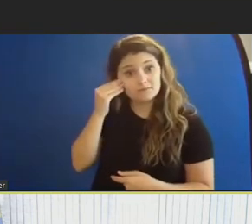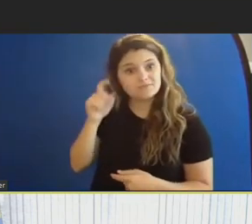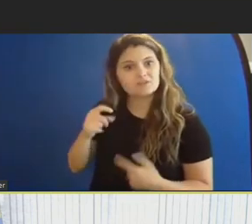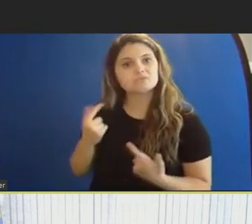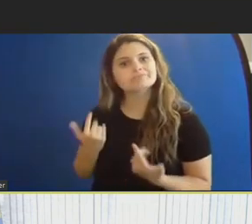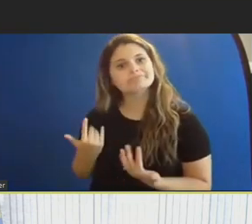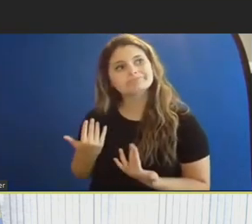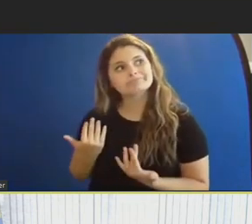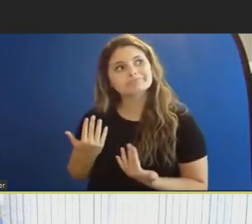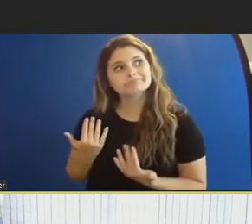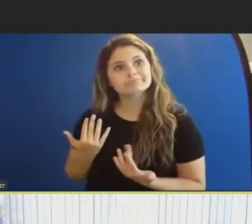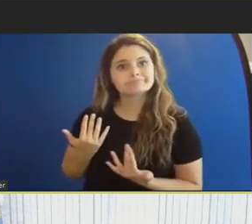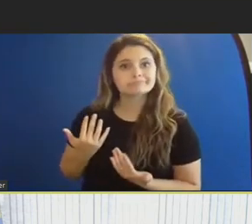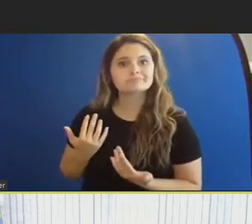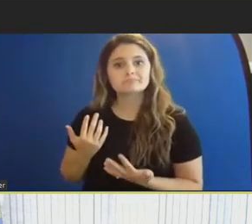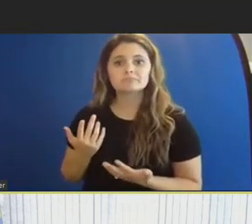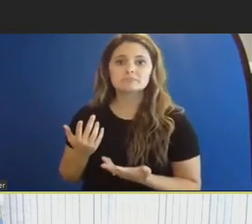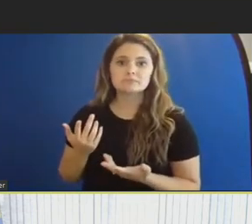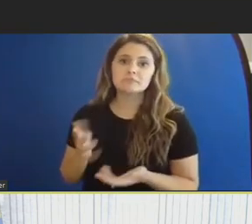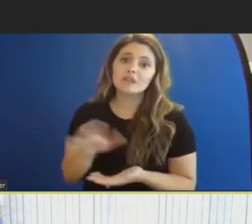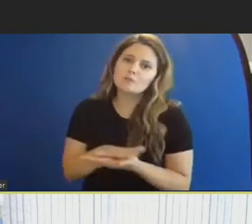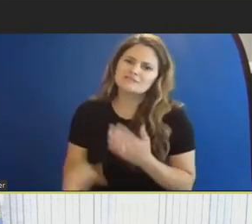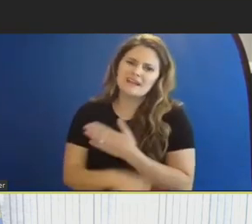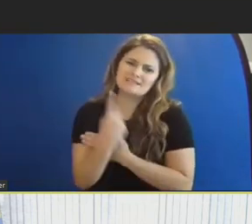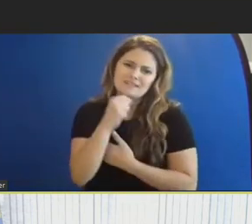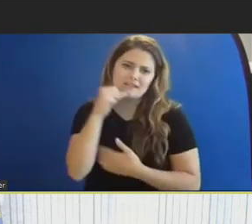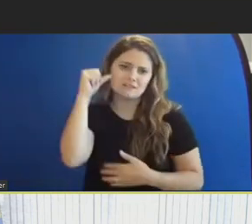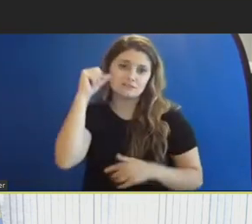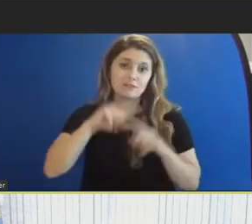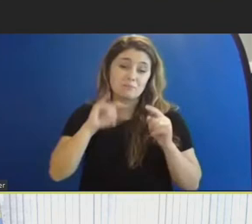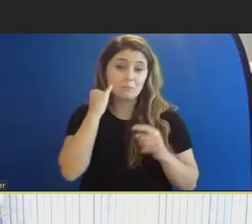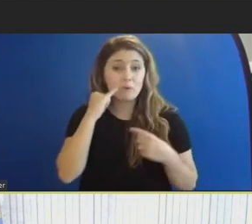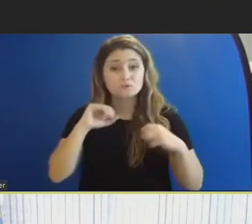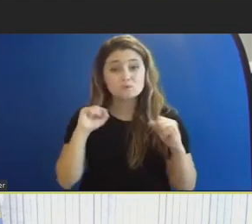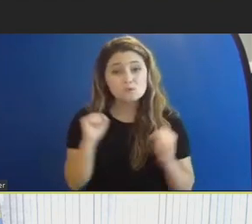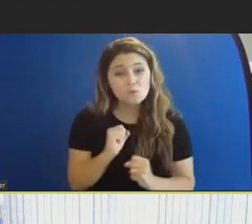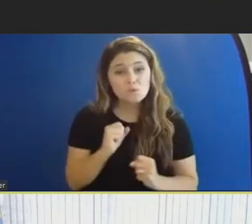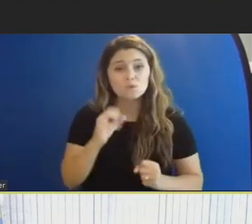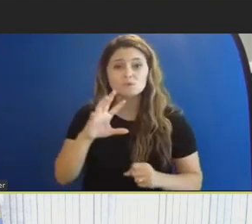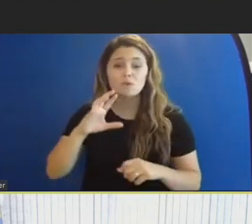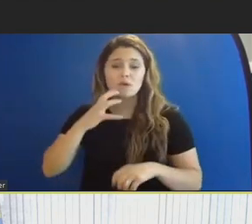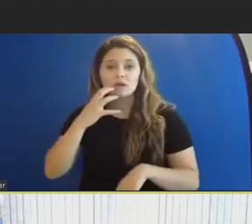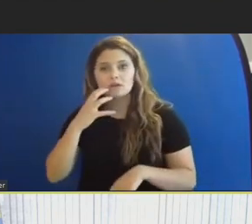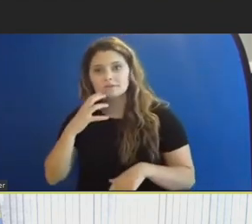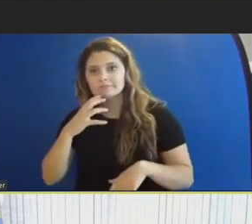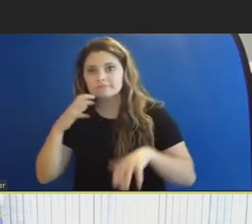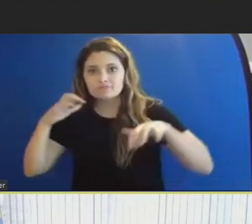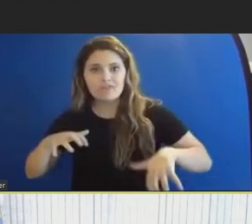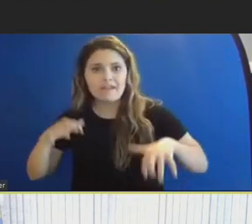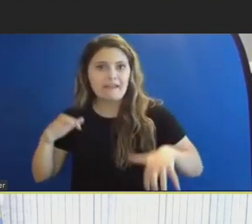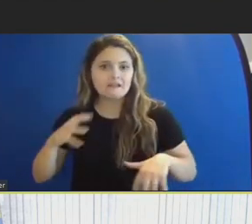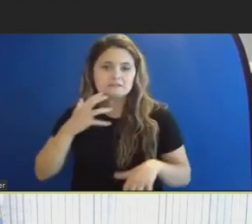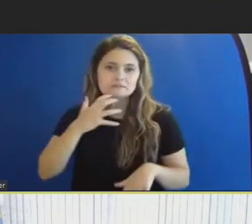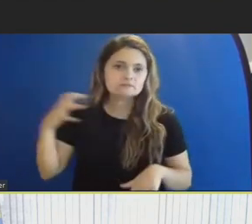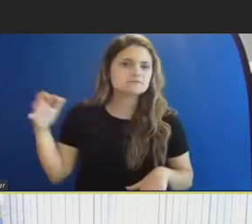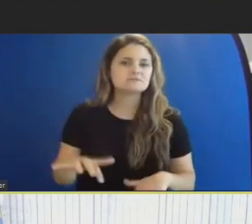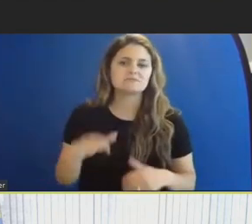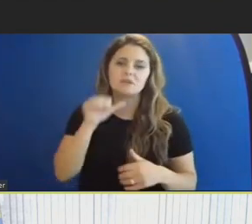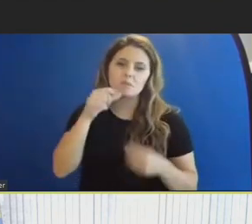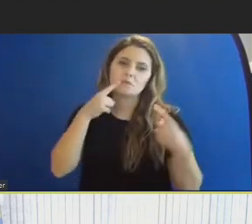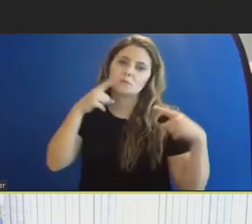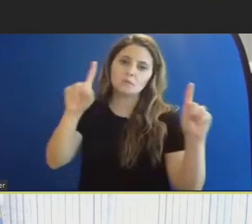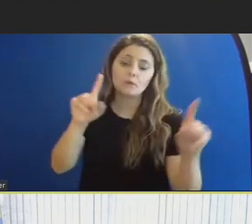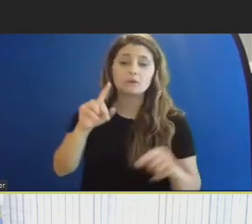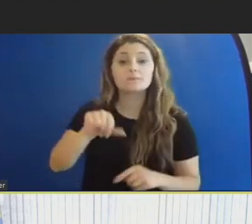wait, and it was a nice enough day yesterday, but if it was really cold or really rainy or whatever, that wouldn't have worked. And